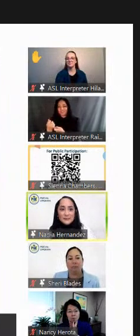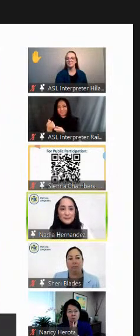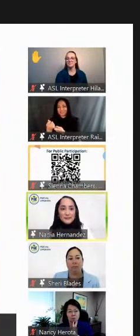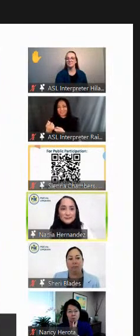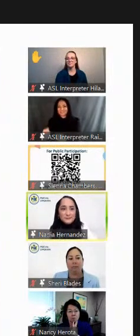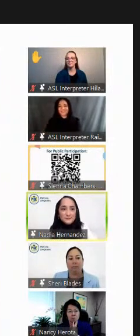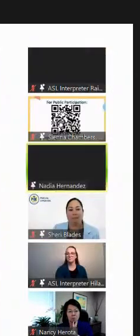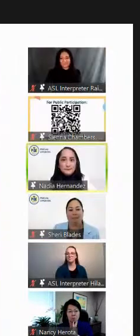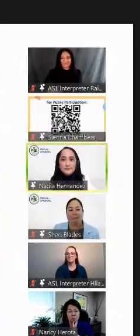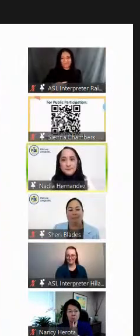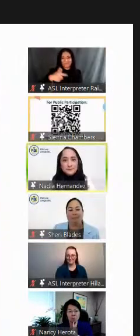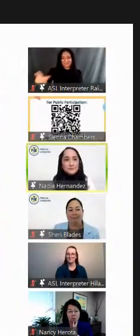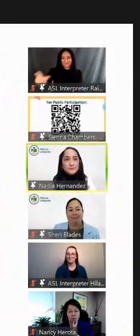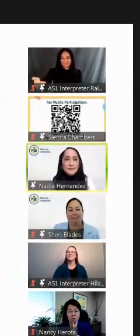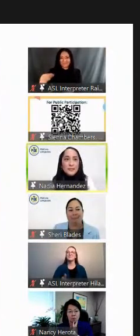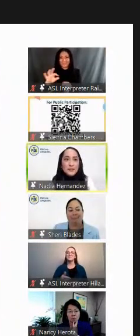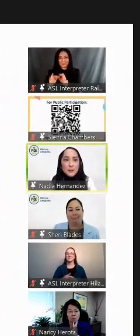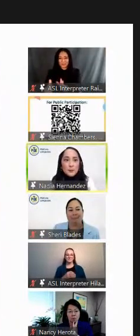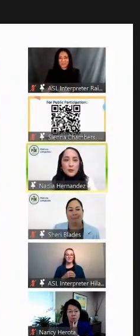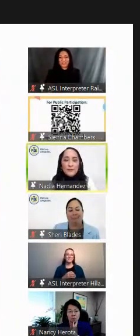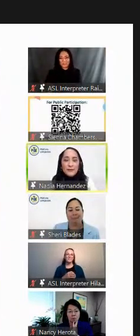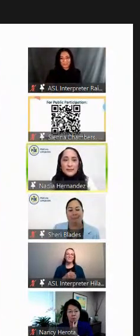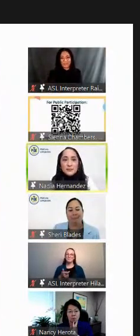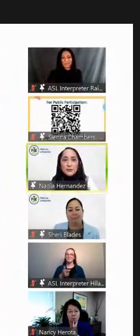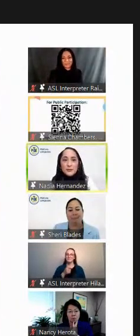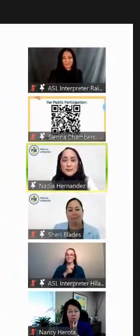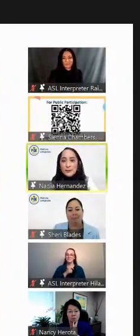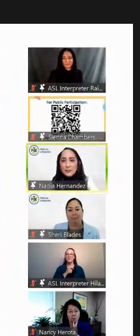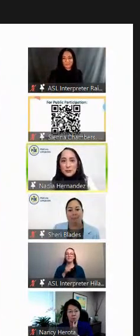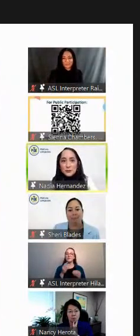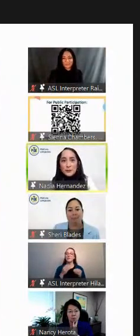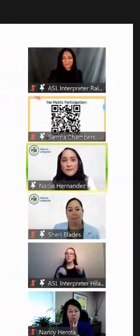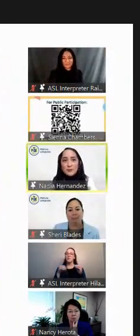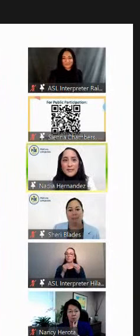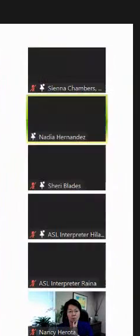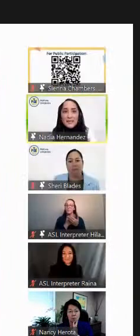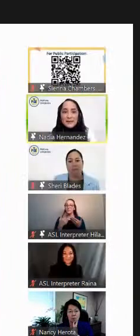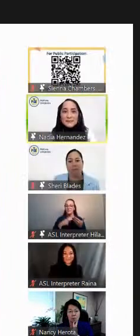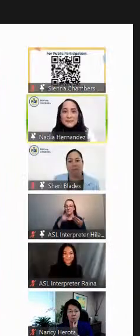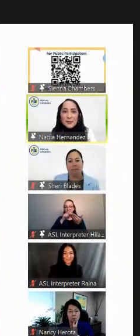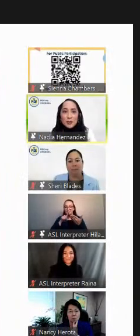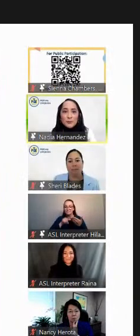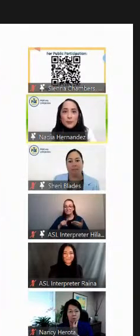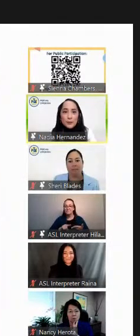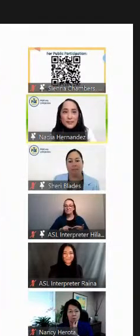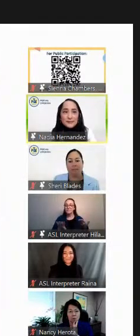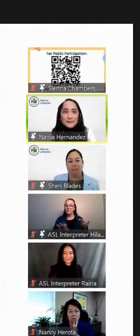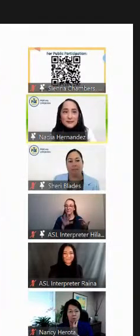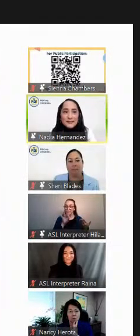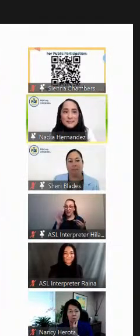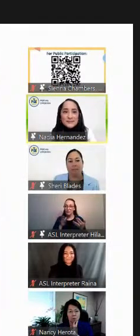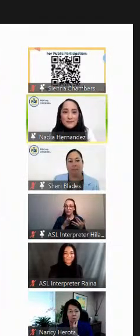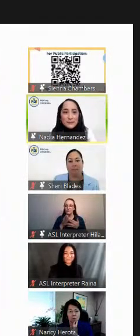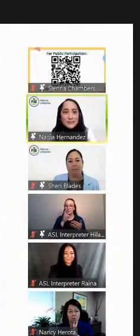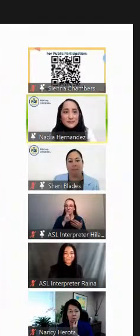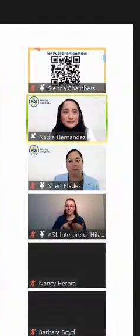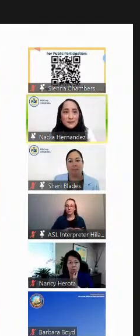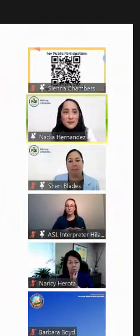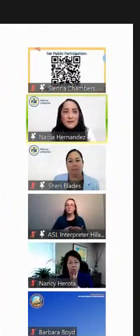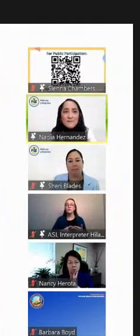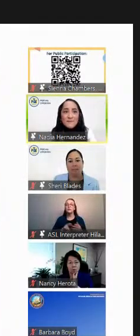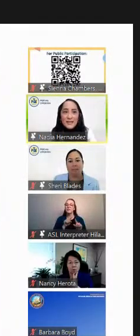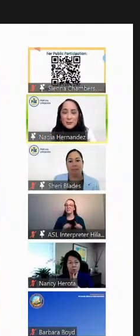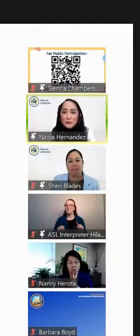Next slide, please. More findings through this research revealed the desired components that these